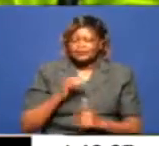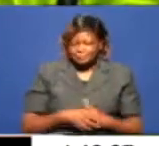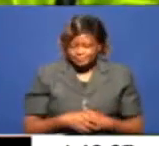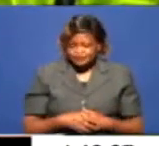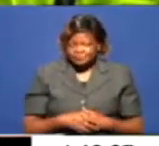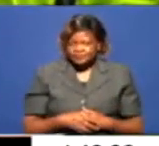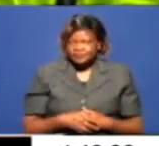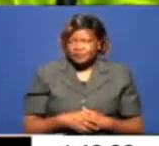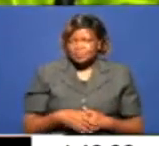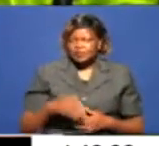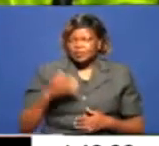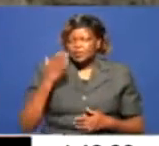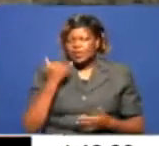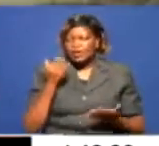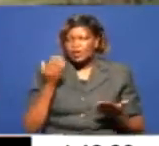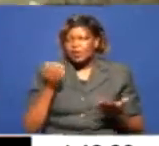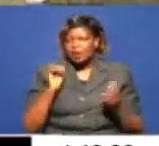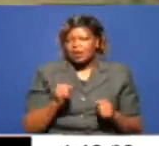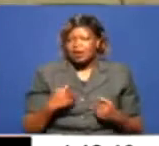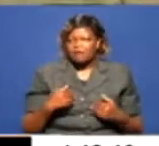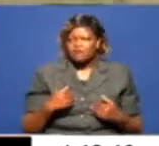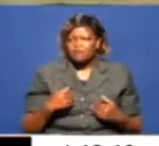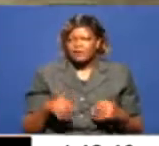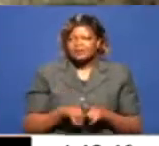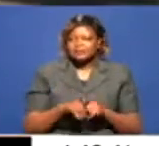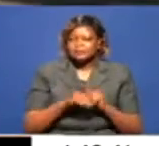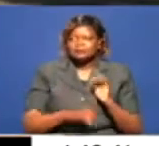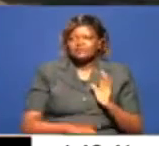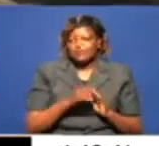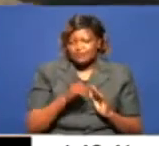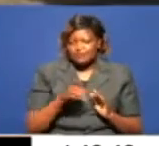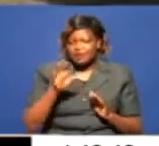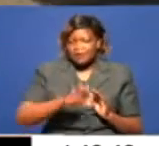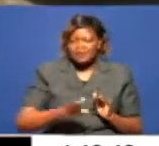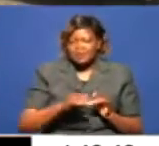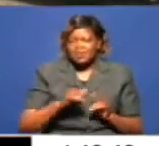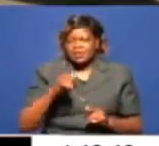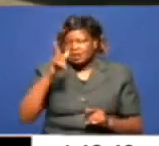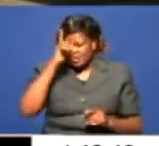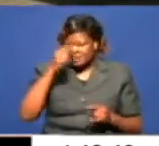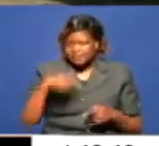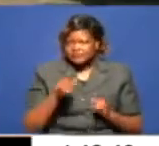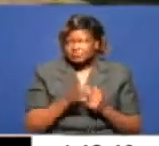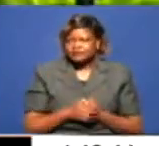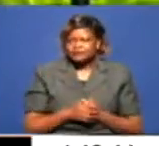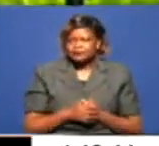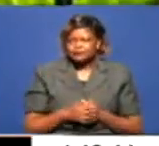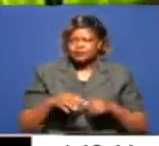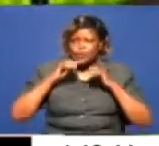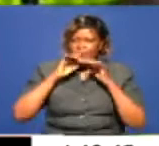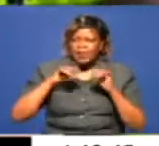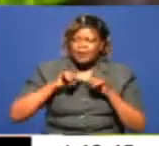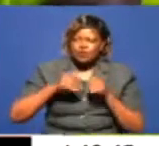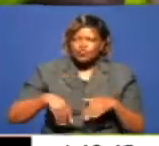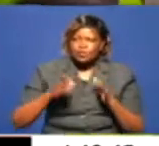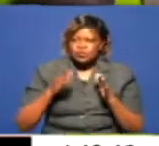so that we can now bring the same development and growth to this area. Laikipia itself is also quite blessed in terms of roads. I think the